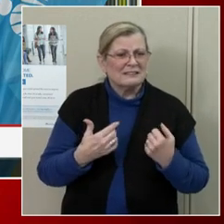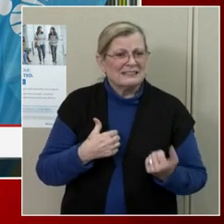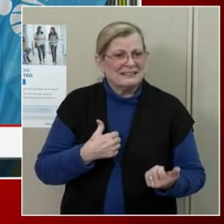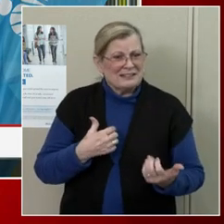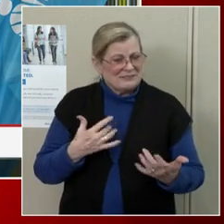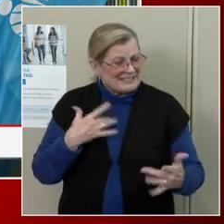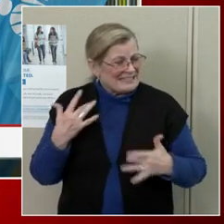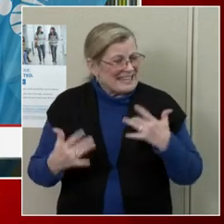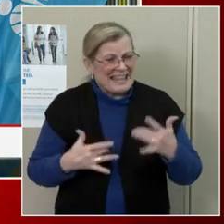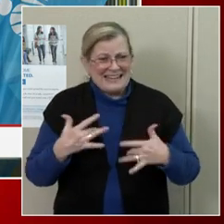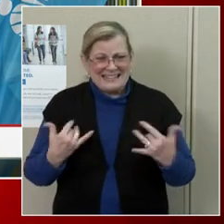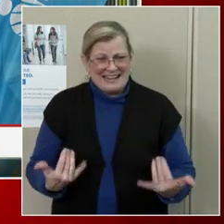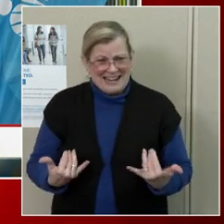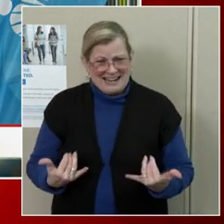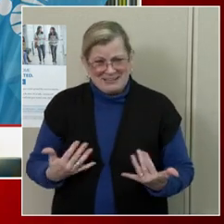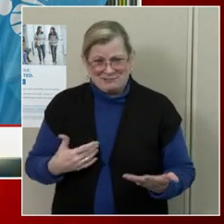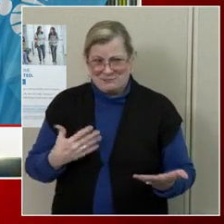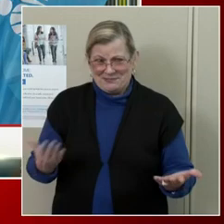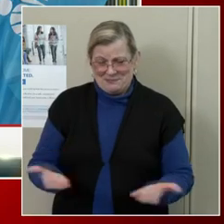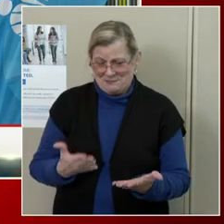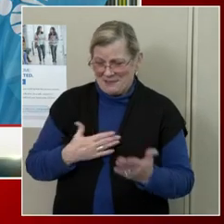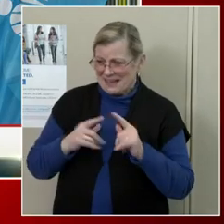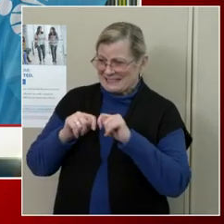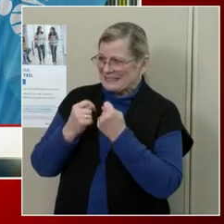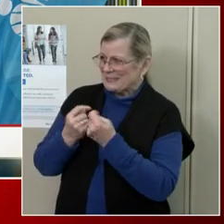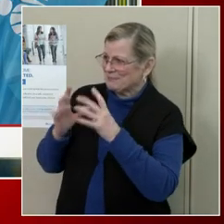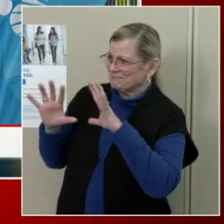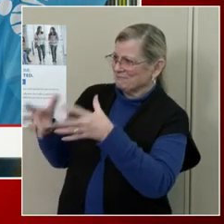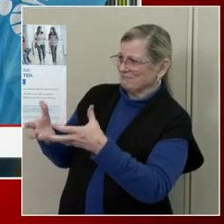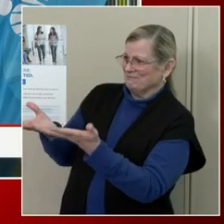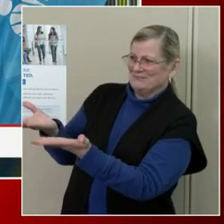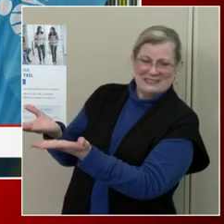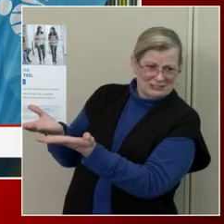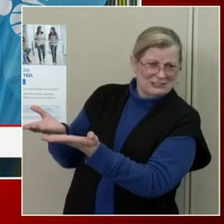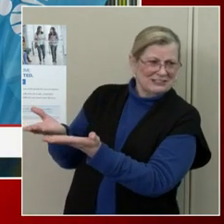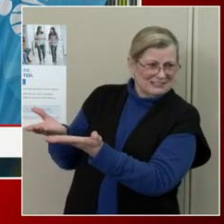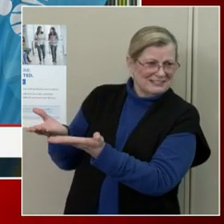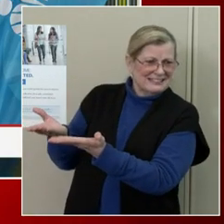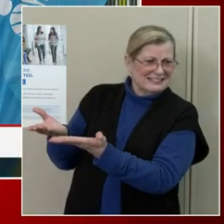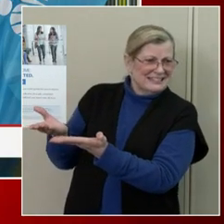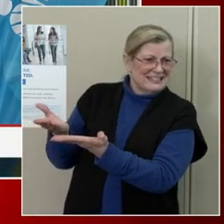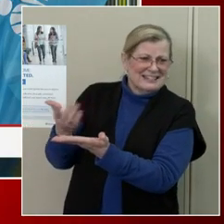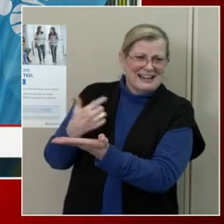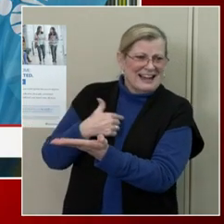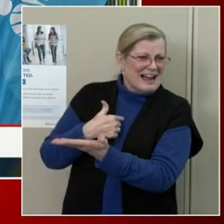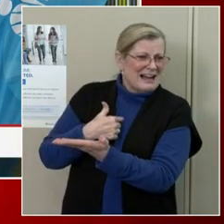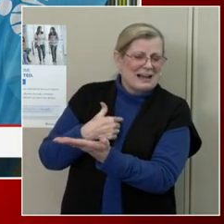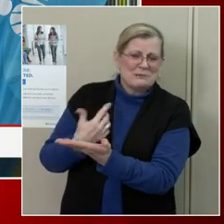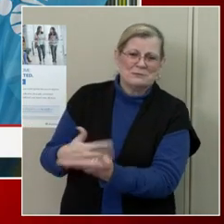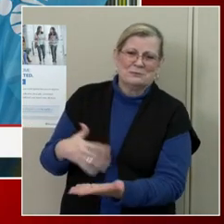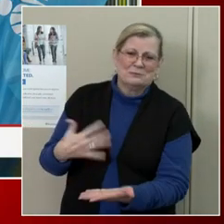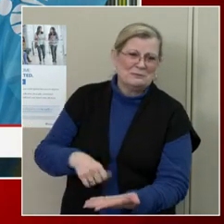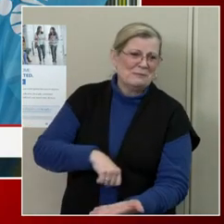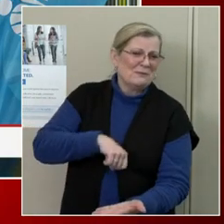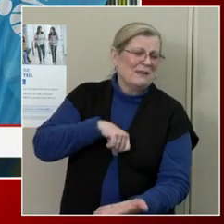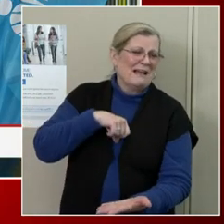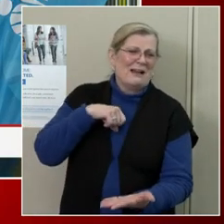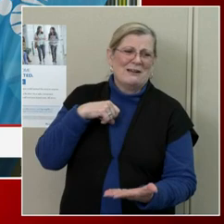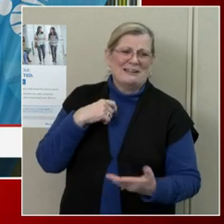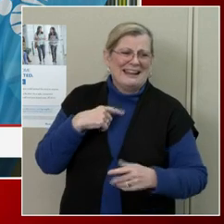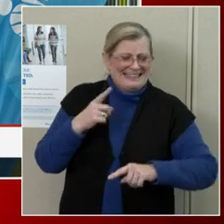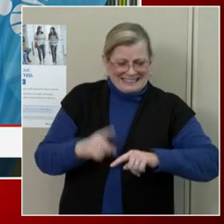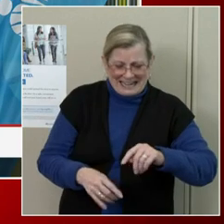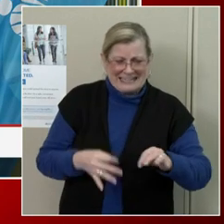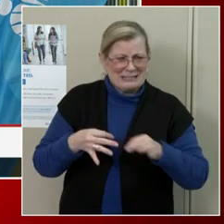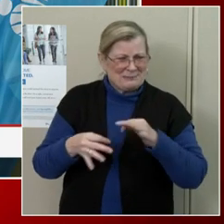my team, who is doing a really, I just can't tell you how much of a great